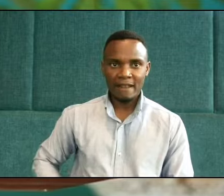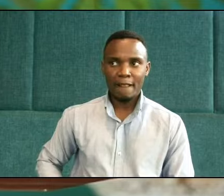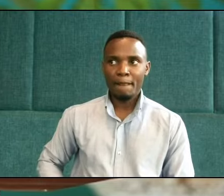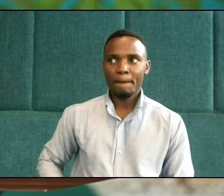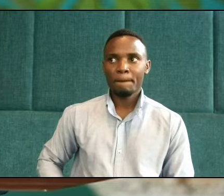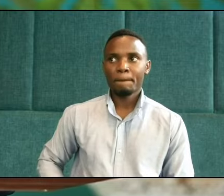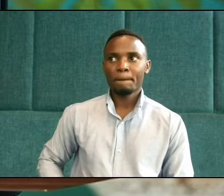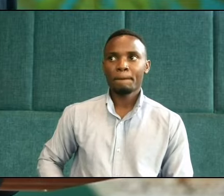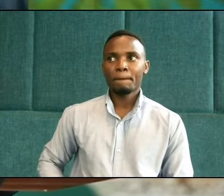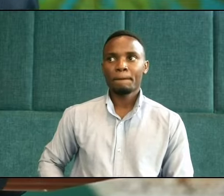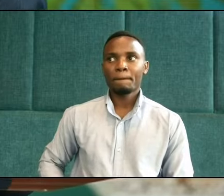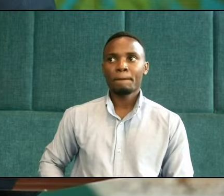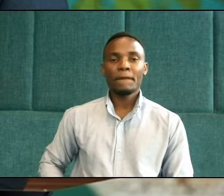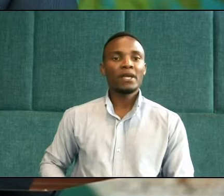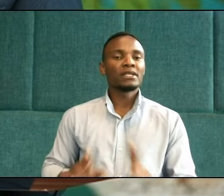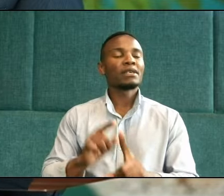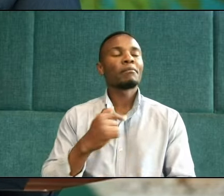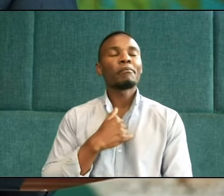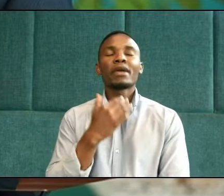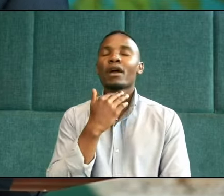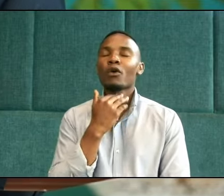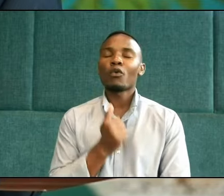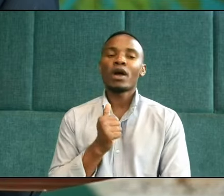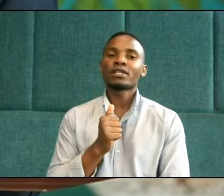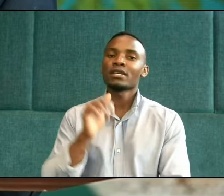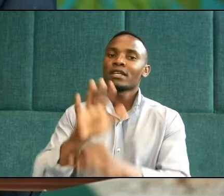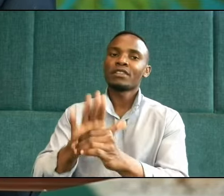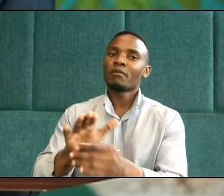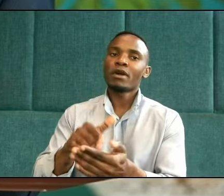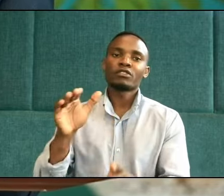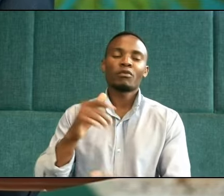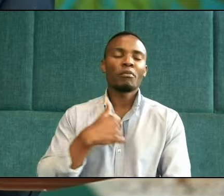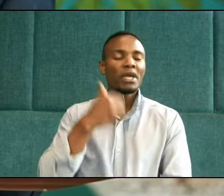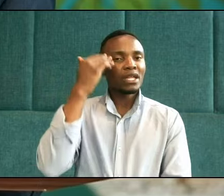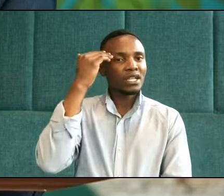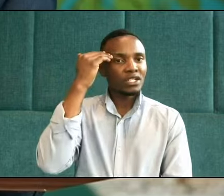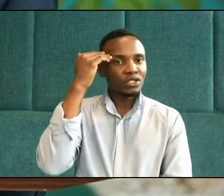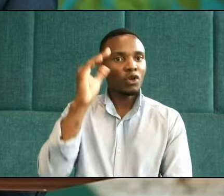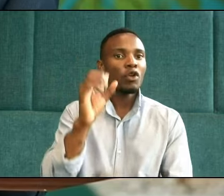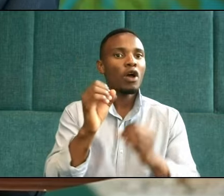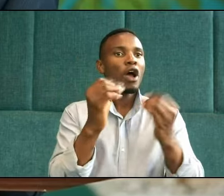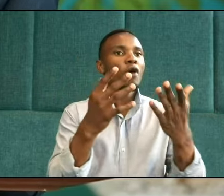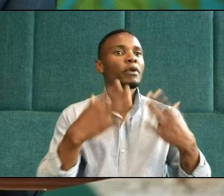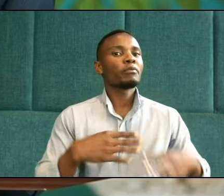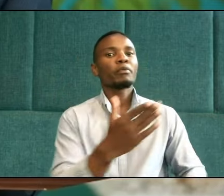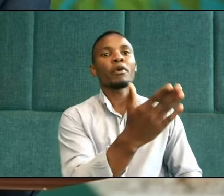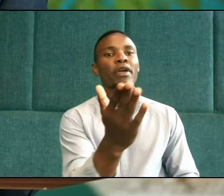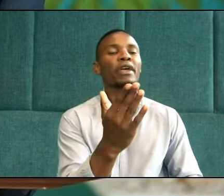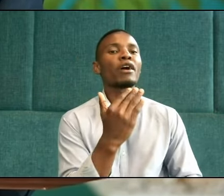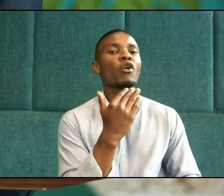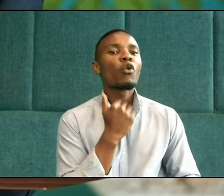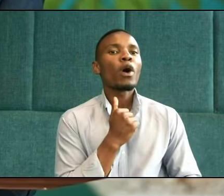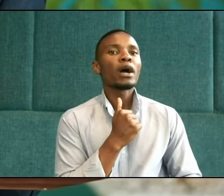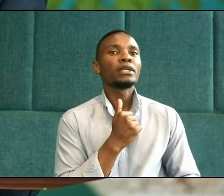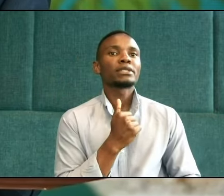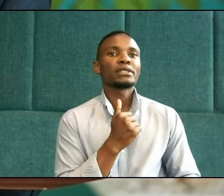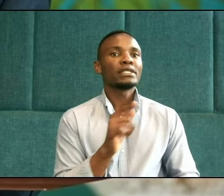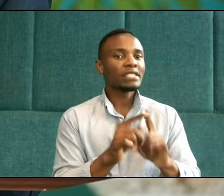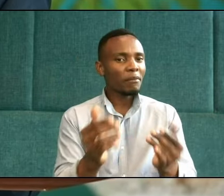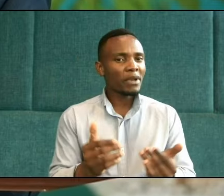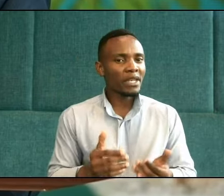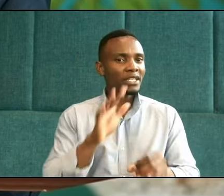And I want that much more. I don't know how many this morning want to say, I need that much